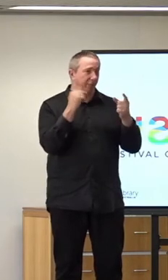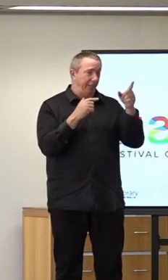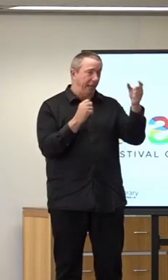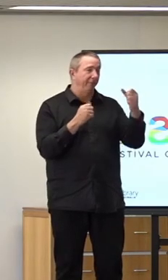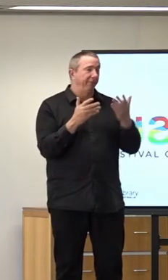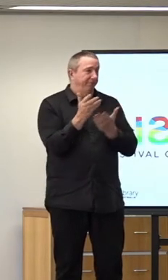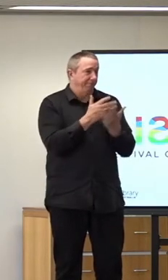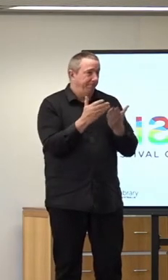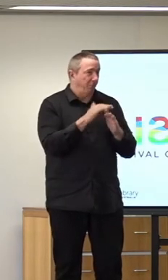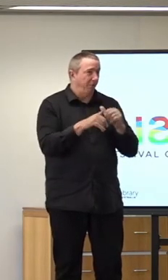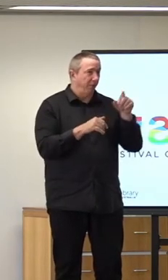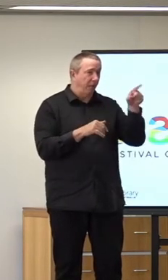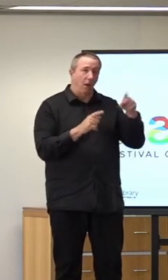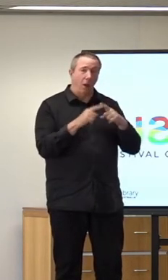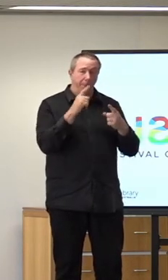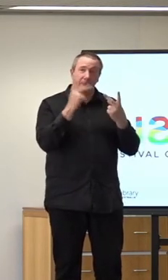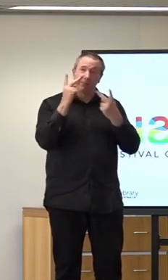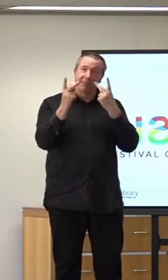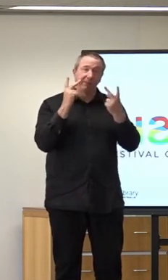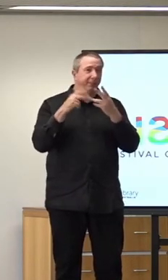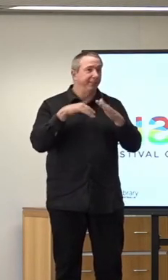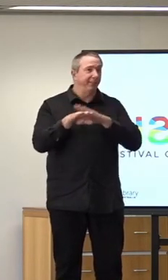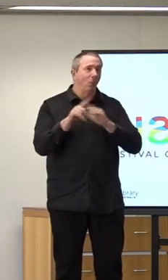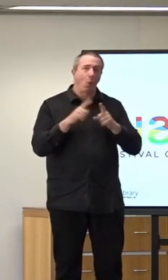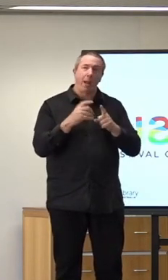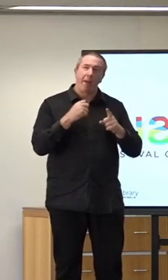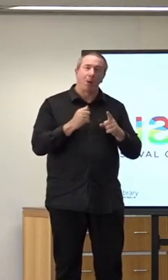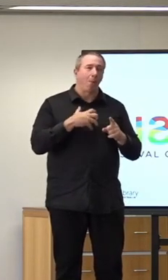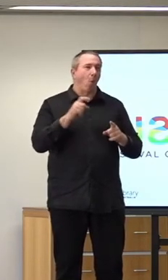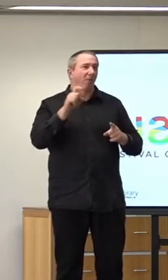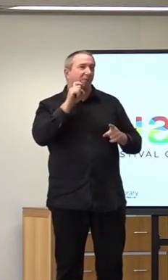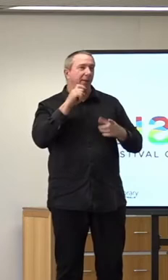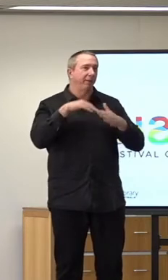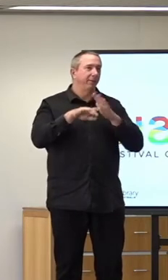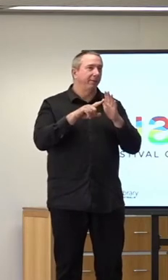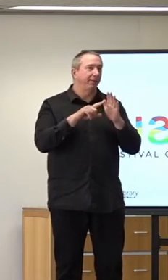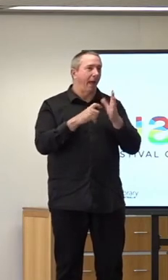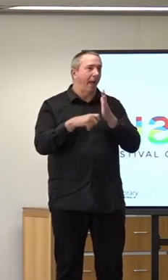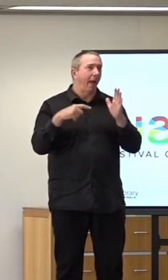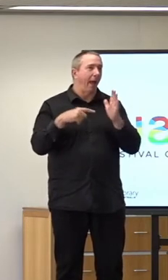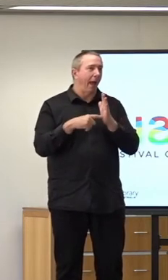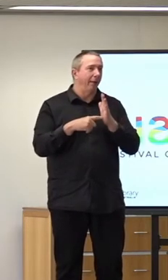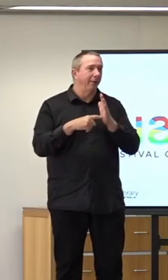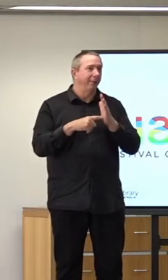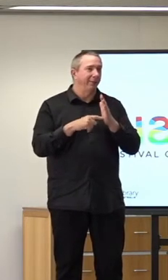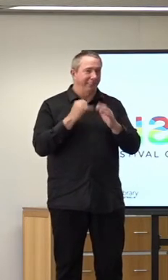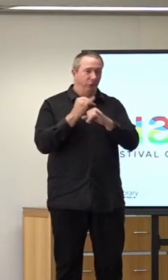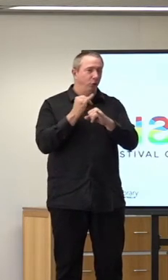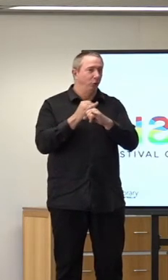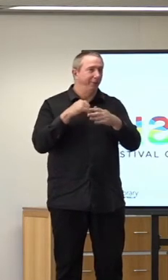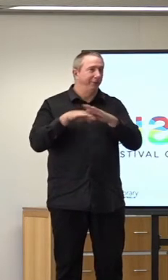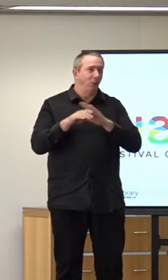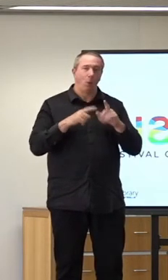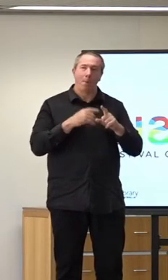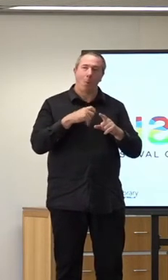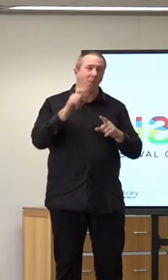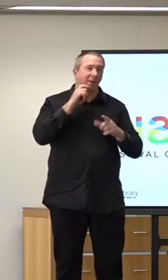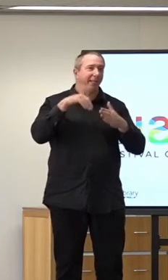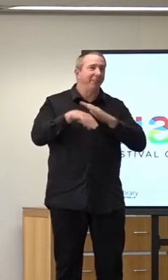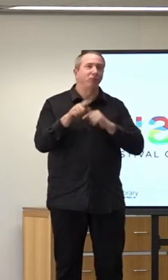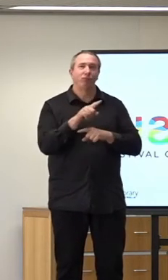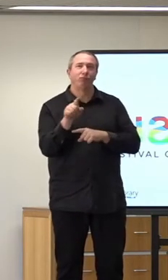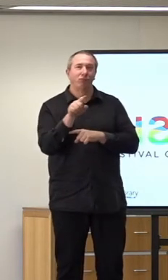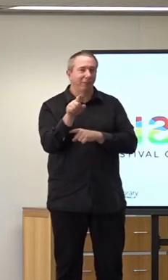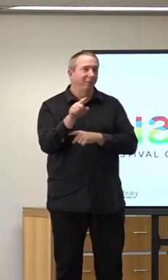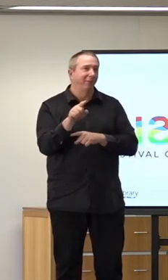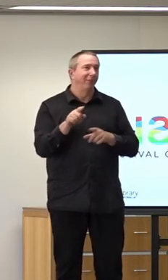you know, a lot of visitors actually just want to have more fun when they go into an arts institution. And I think just, you know, cracking some of